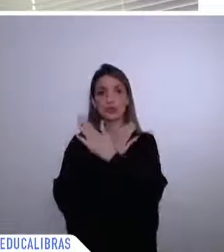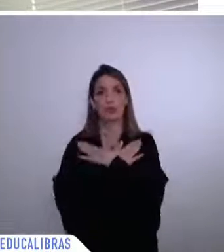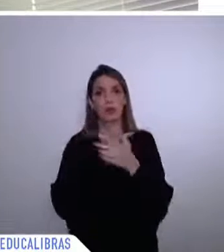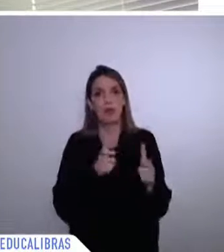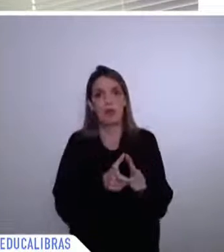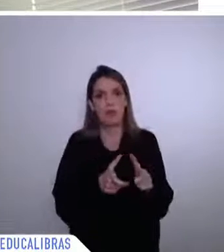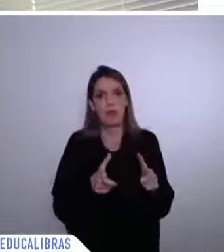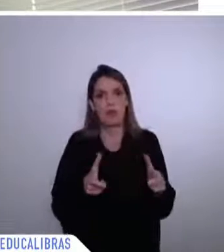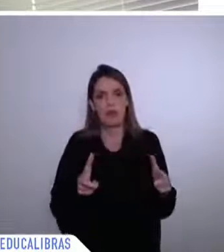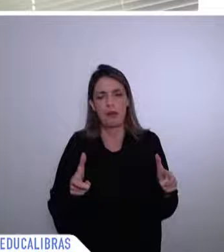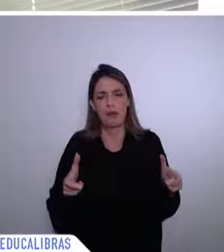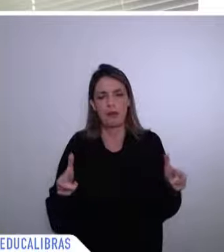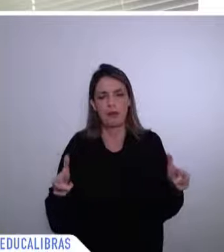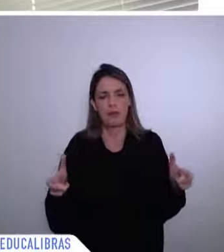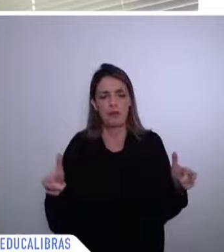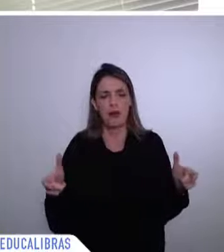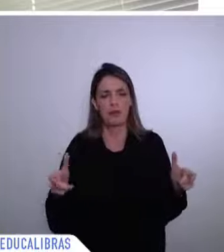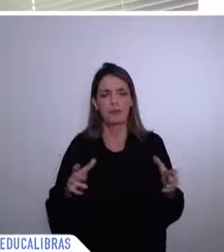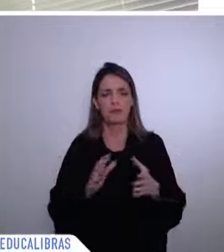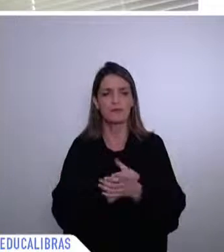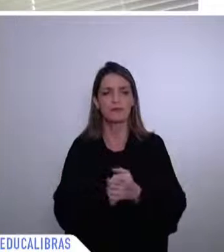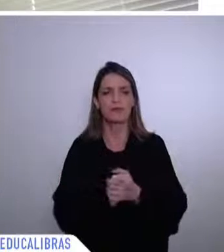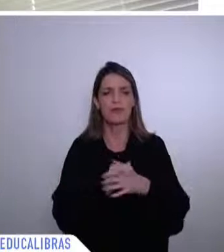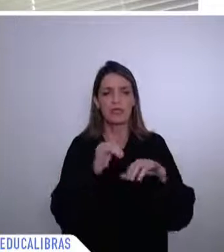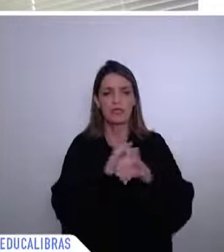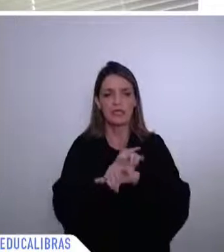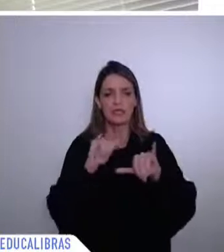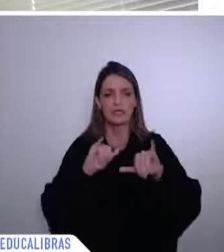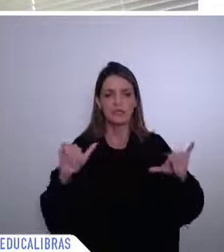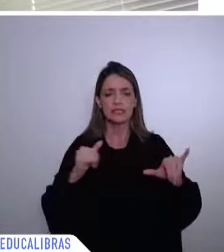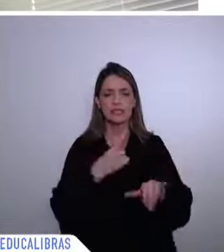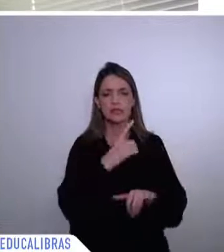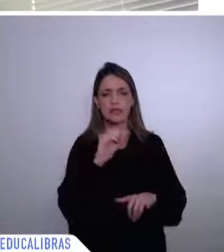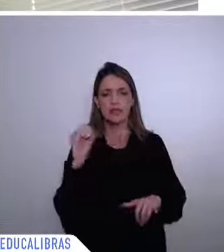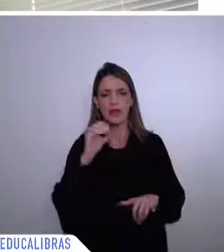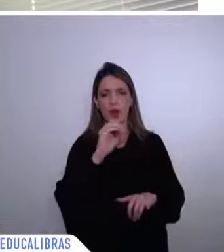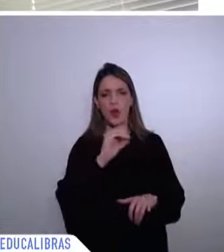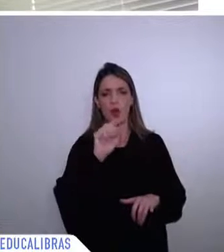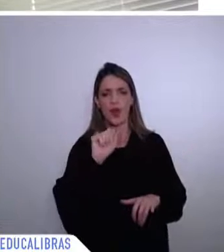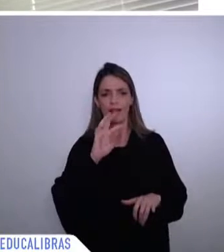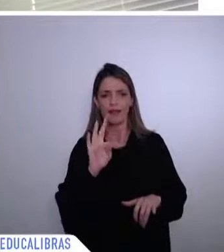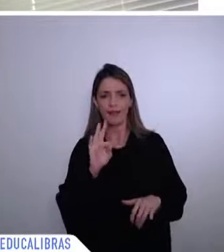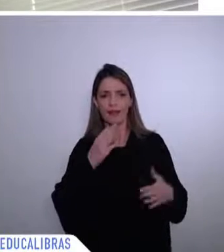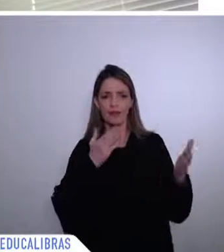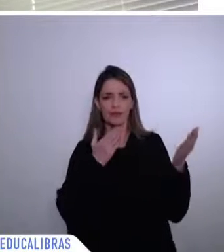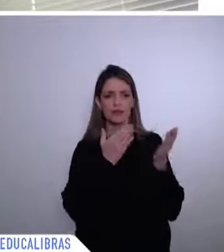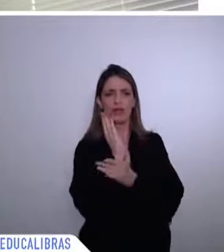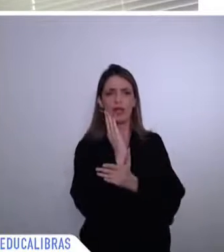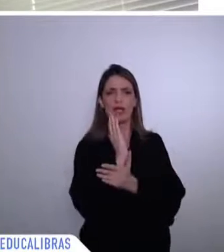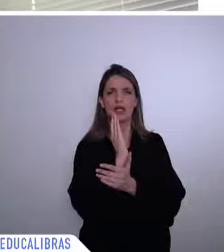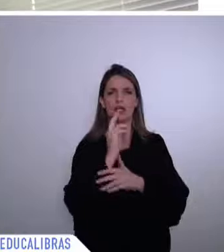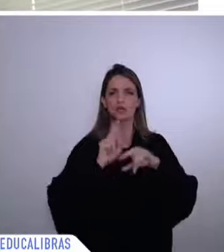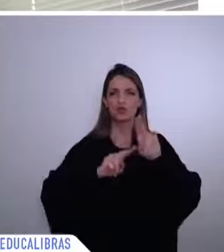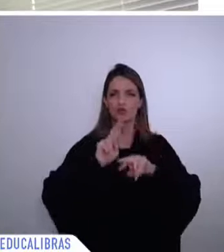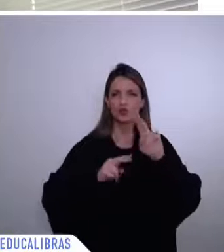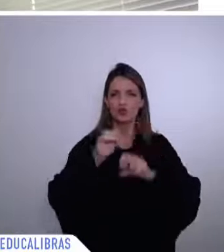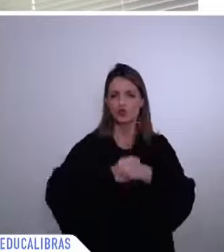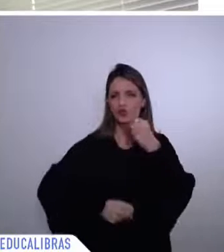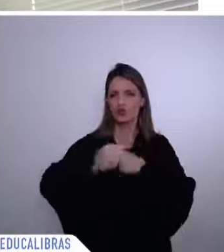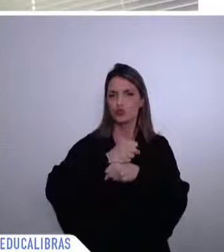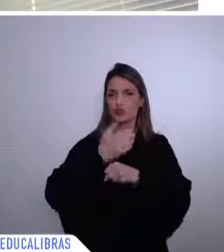of di- improper employments and other kinds of conditions. And